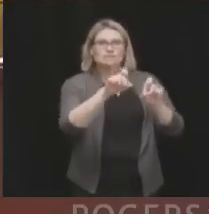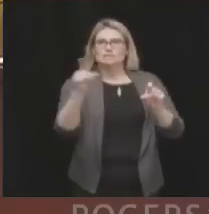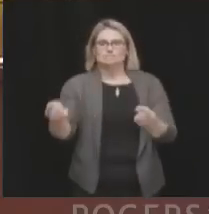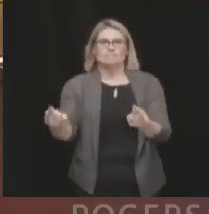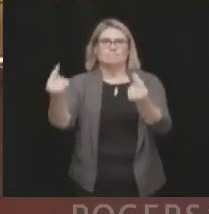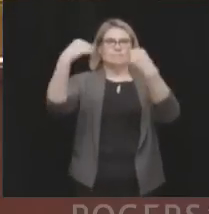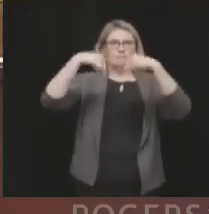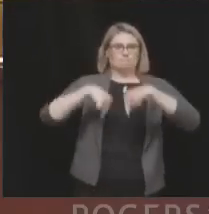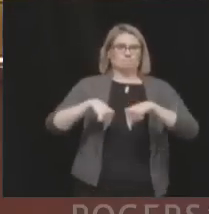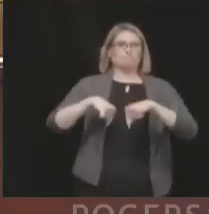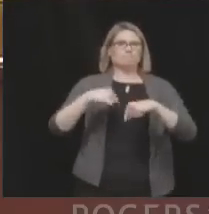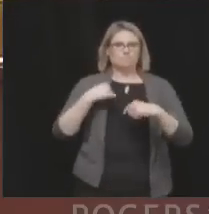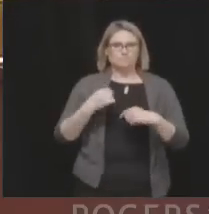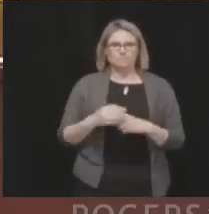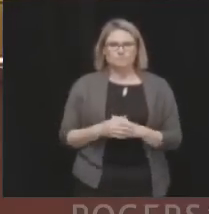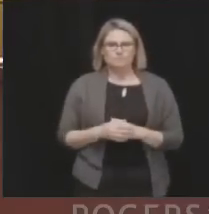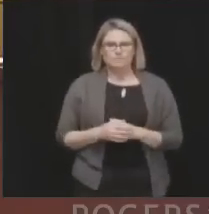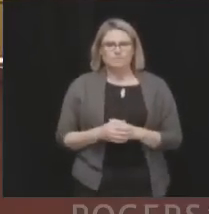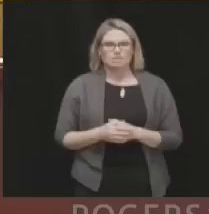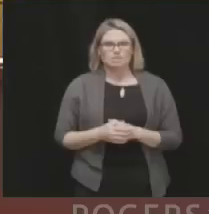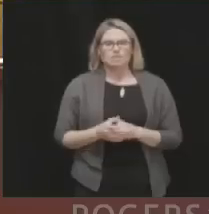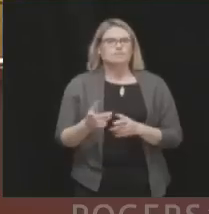Is it on now? Okay. So